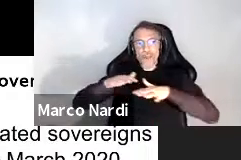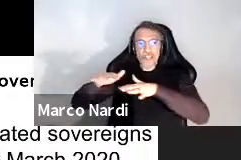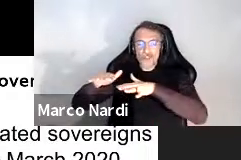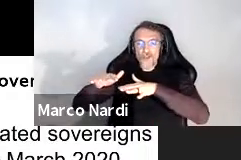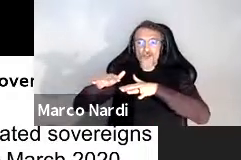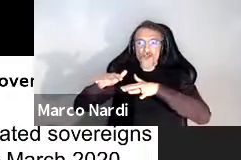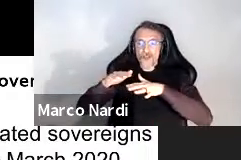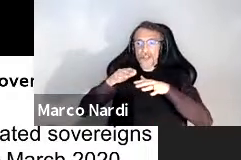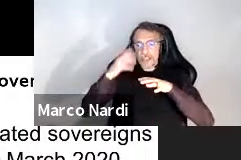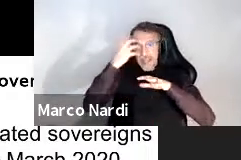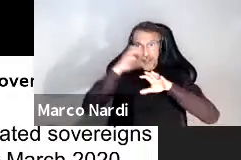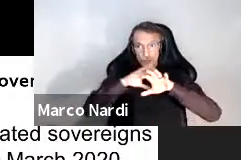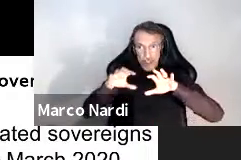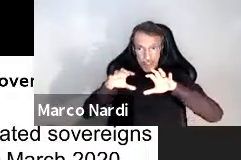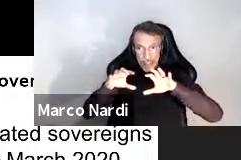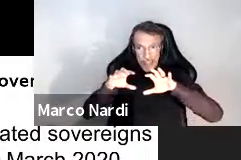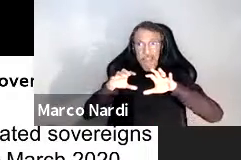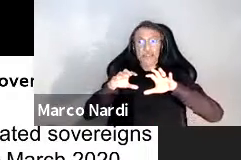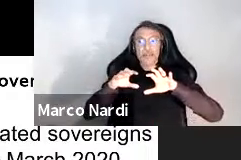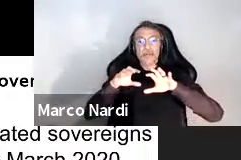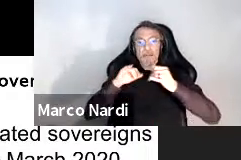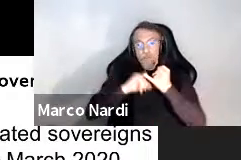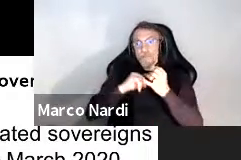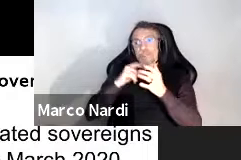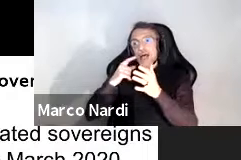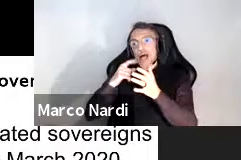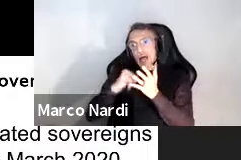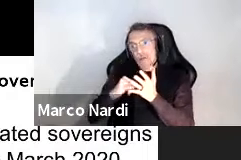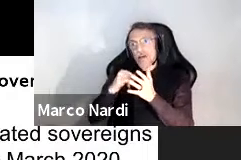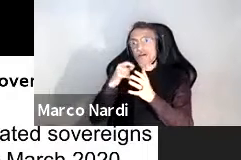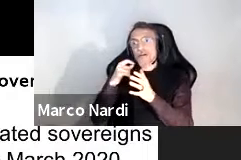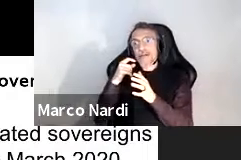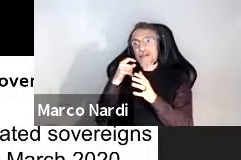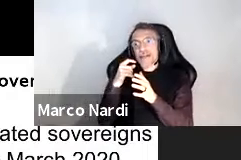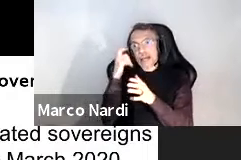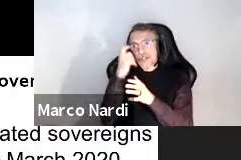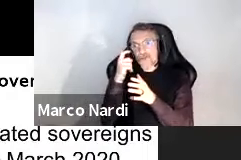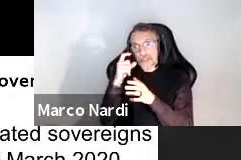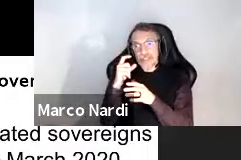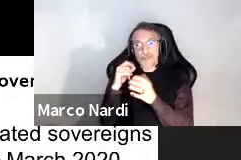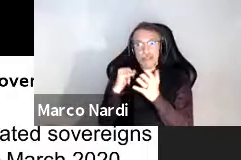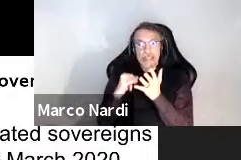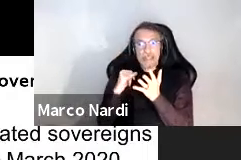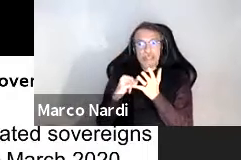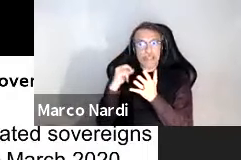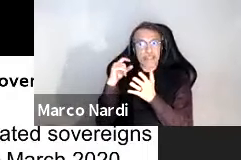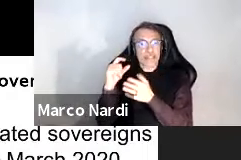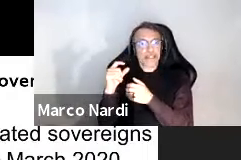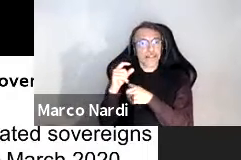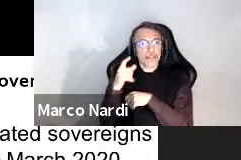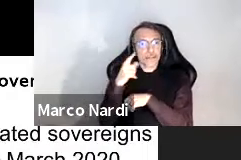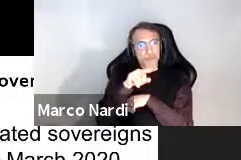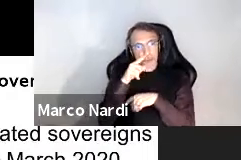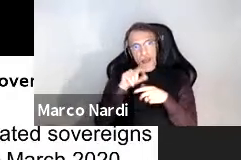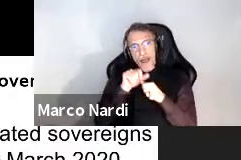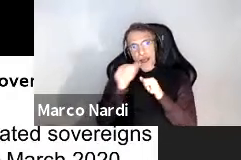sub-Saharan African countries reached its lowest level during the pandemic. If you look